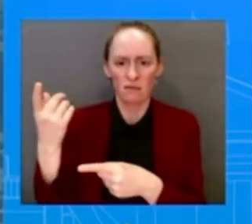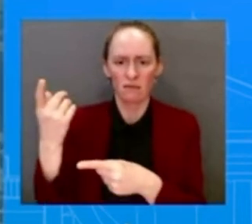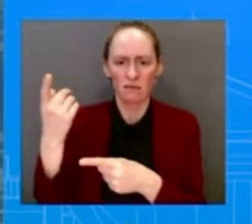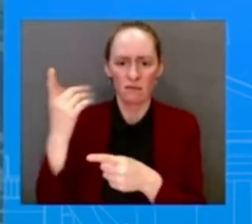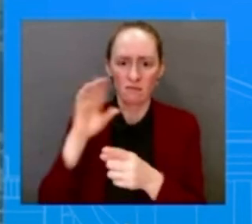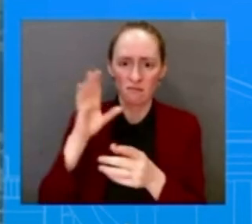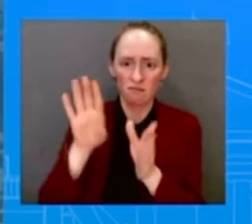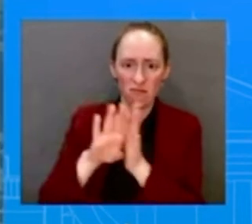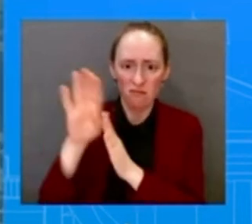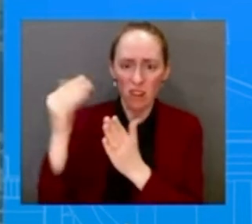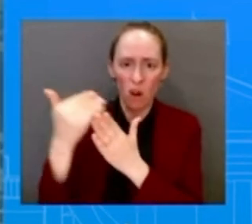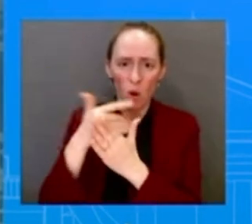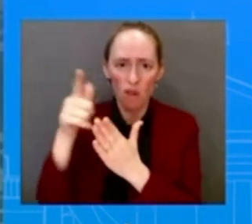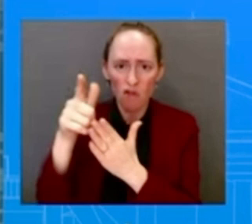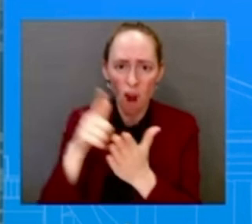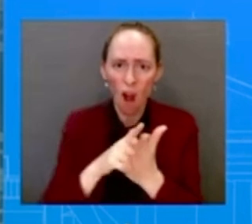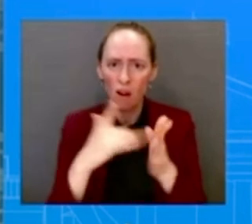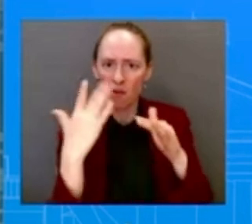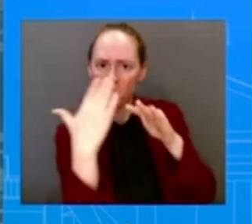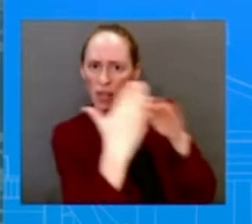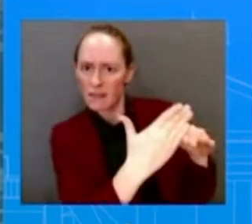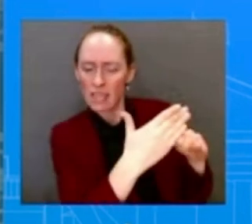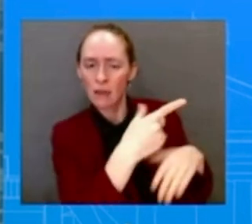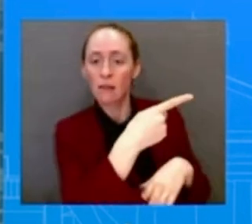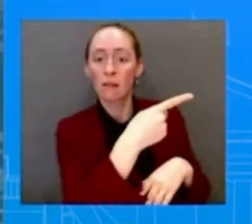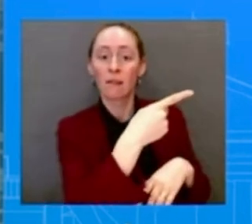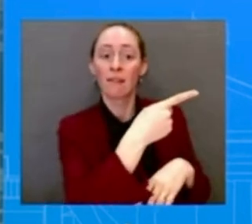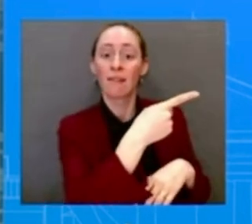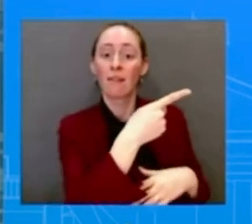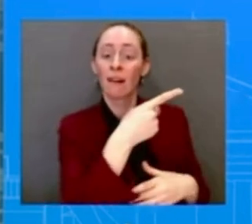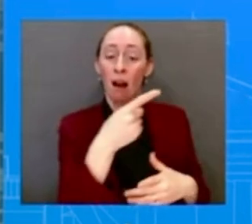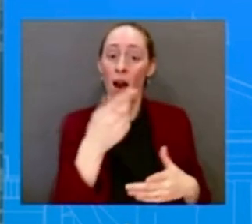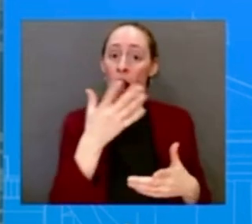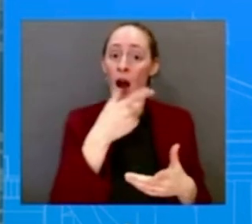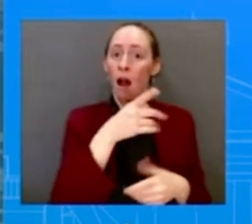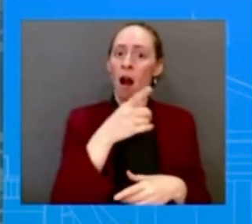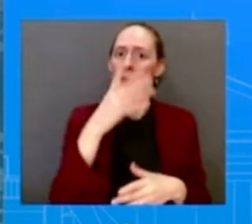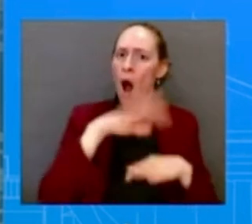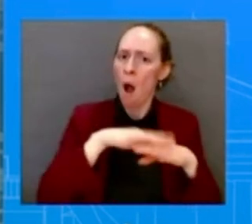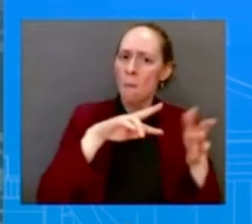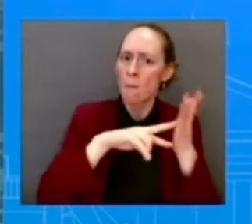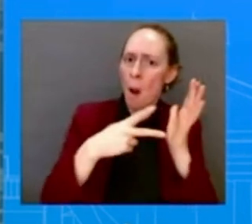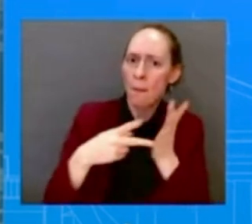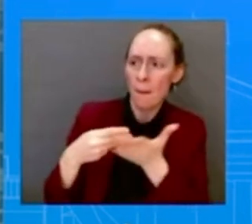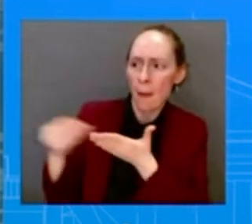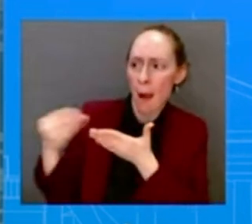Congress to address our national security interests and our threats as best we can.